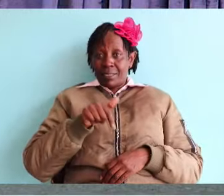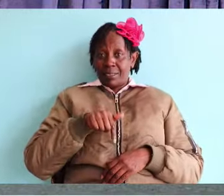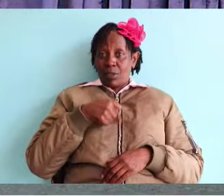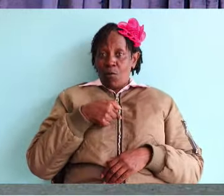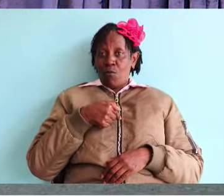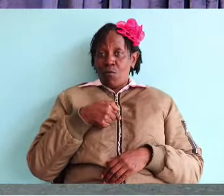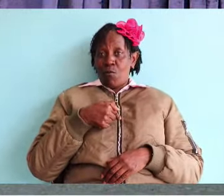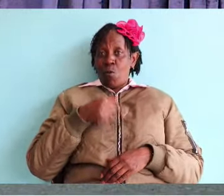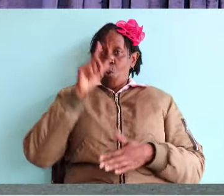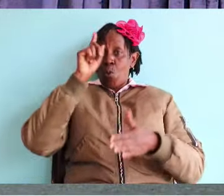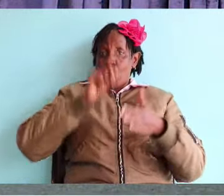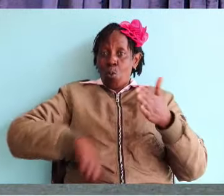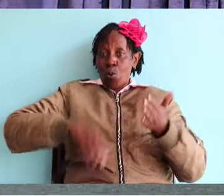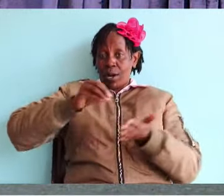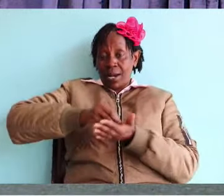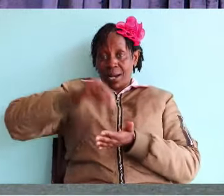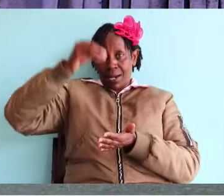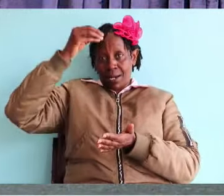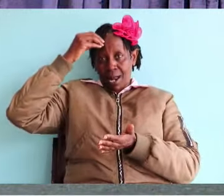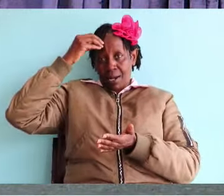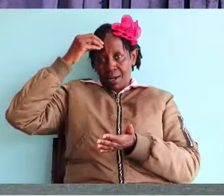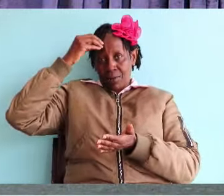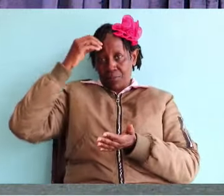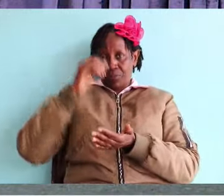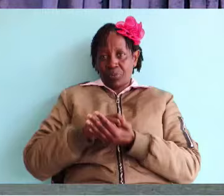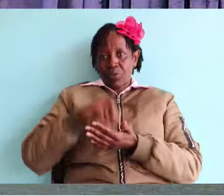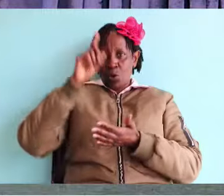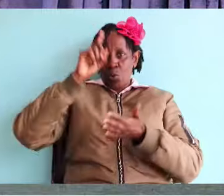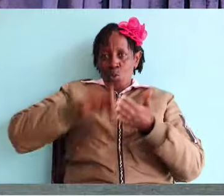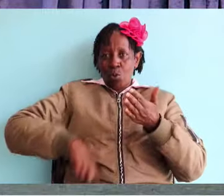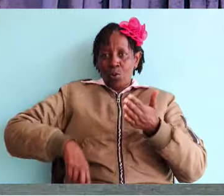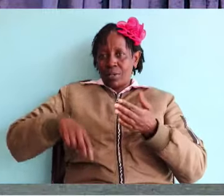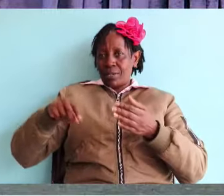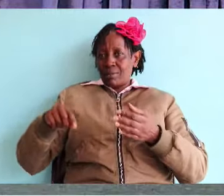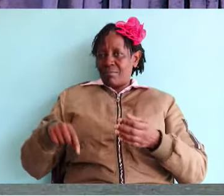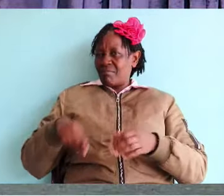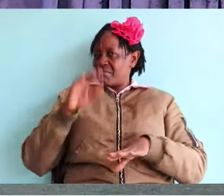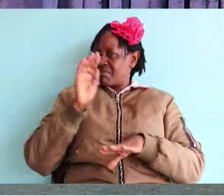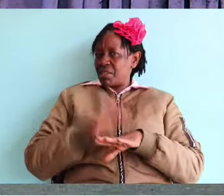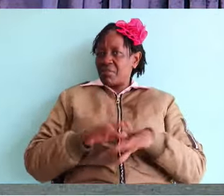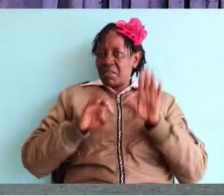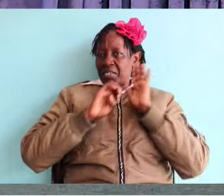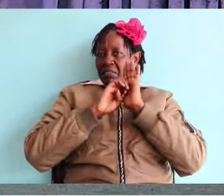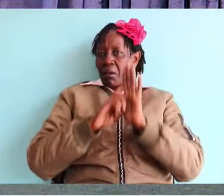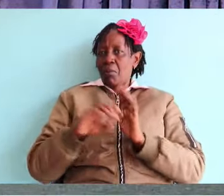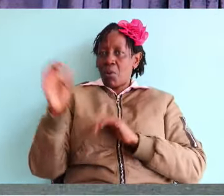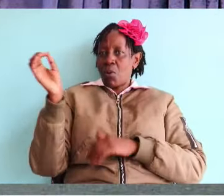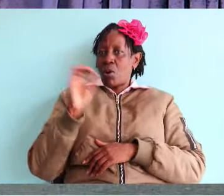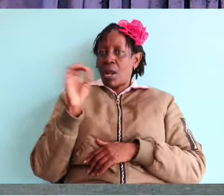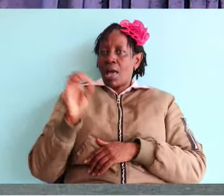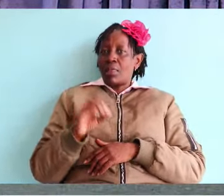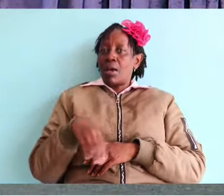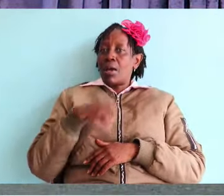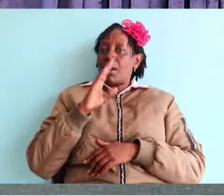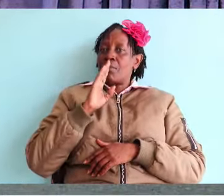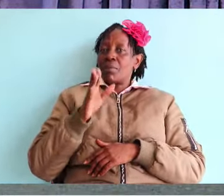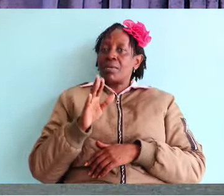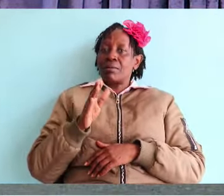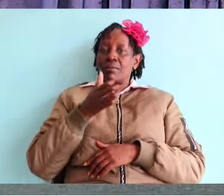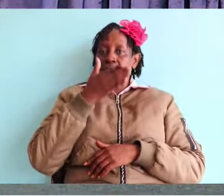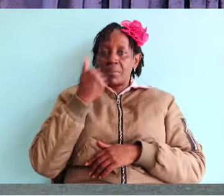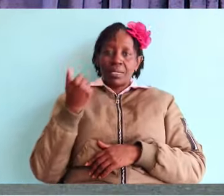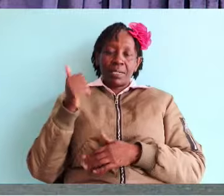learn so that whatever may not have been a good example, we will be better